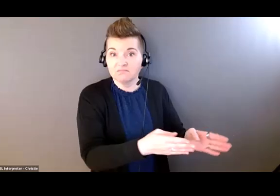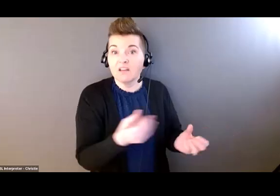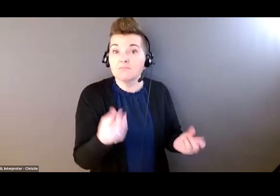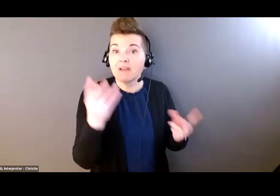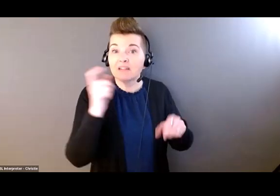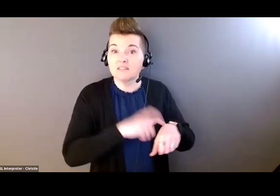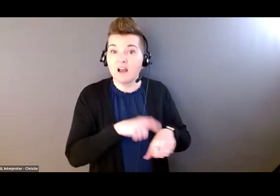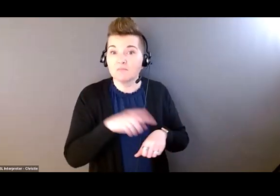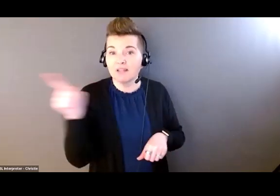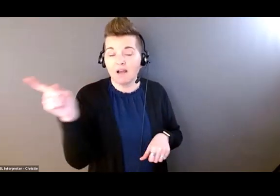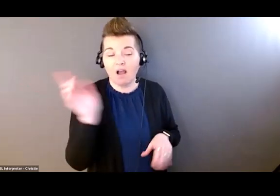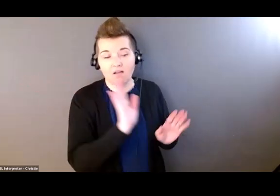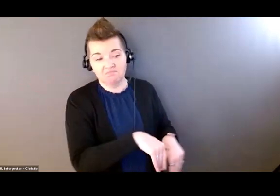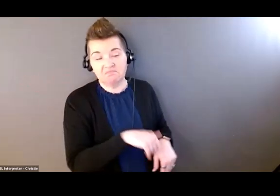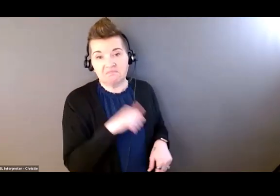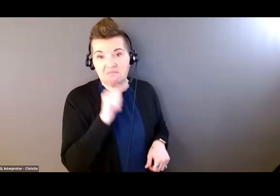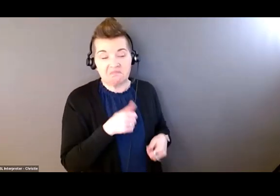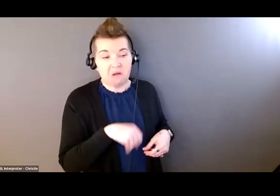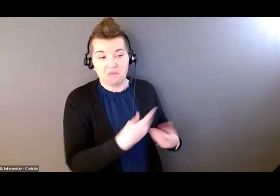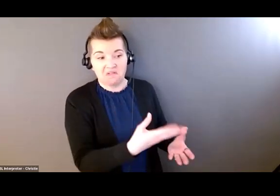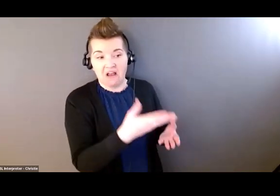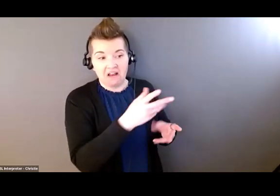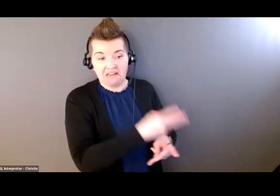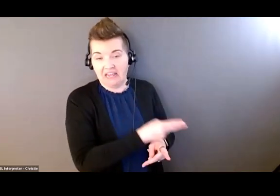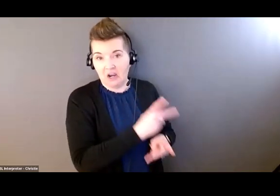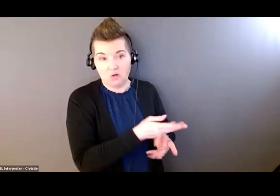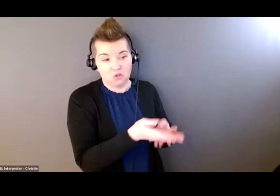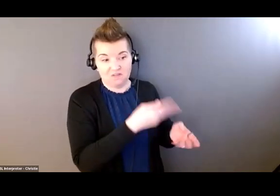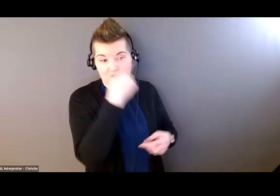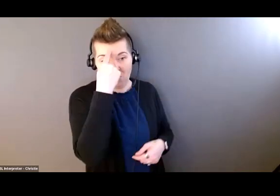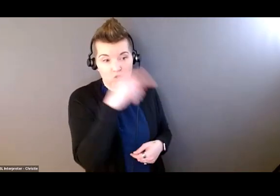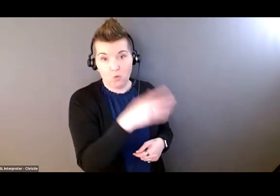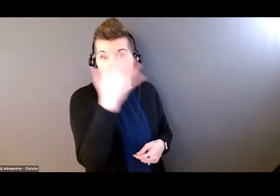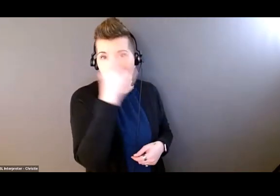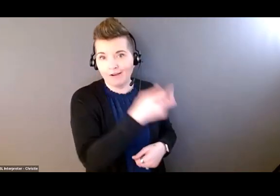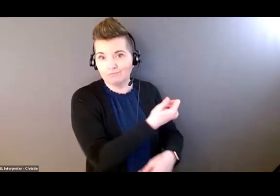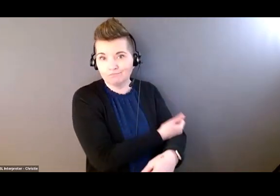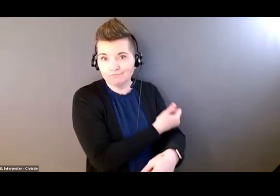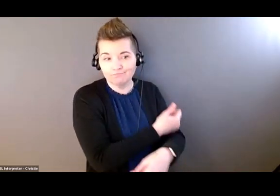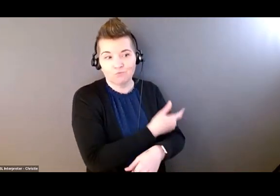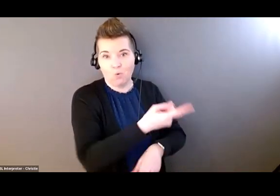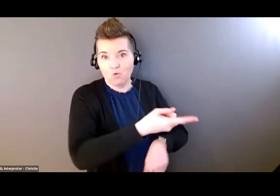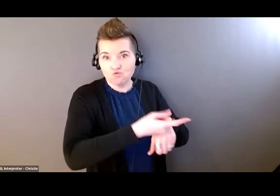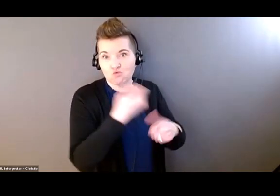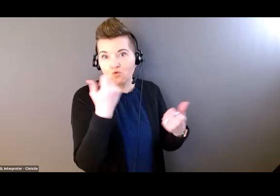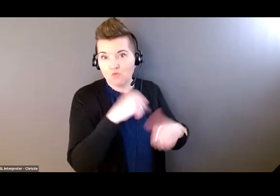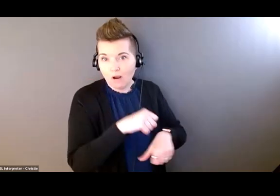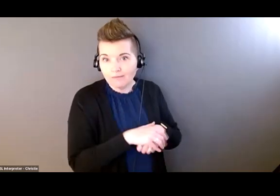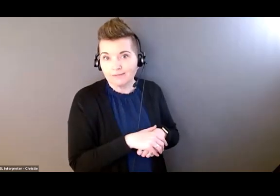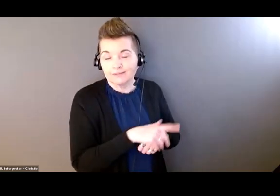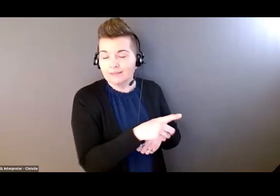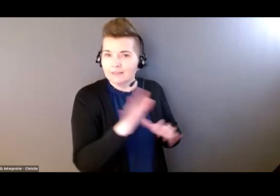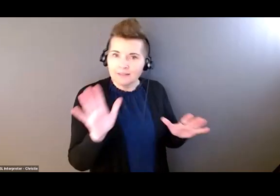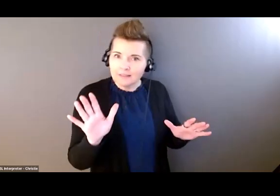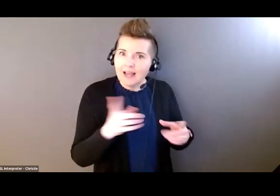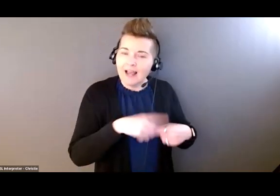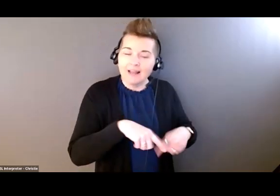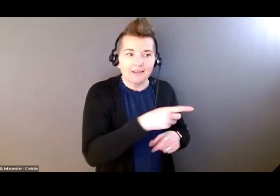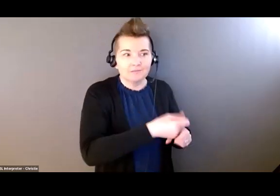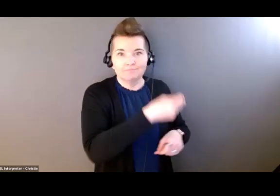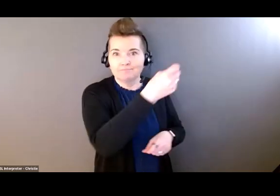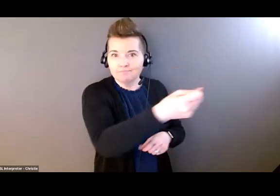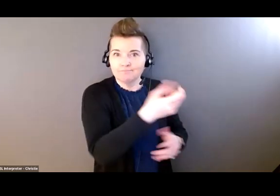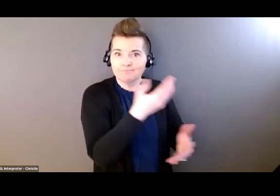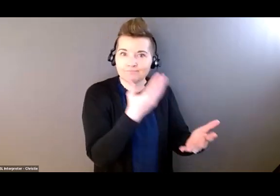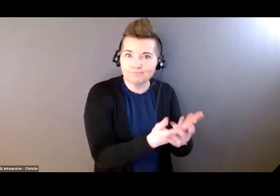street, and substance use and houselessness is often treated as a reason to deny care. On top of that, emergency